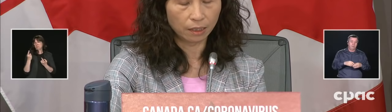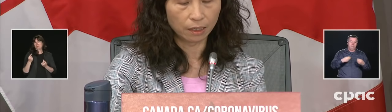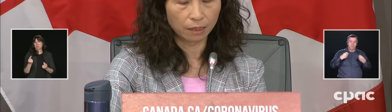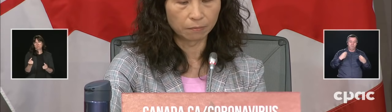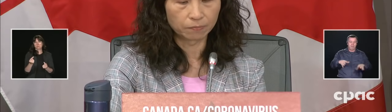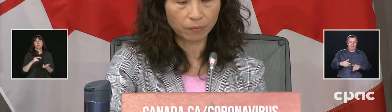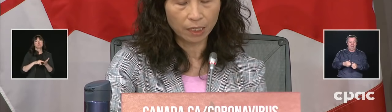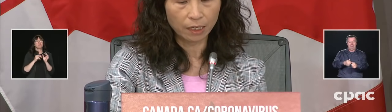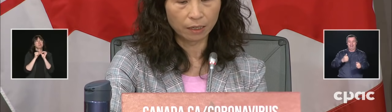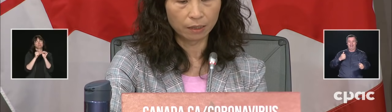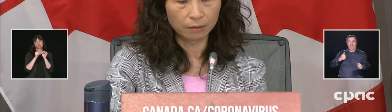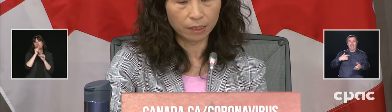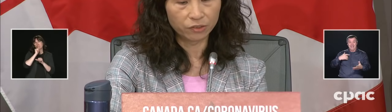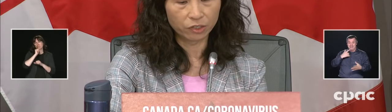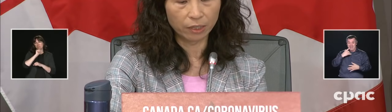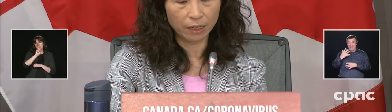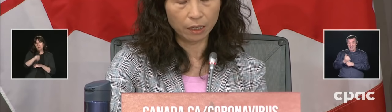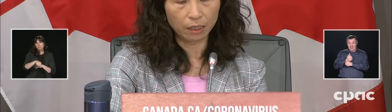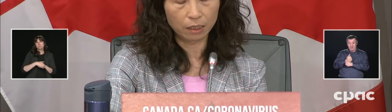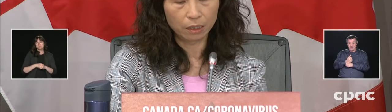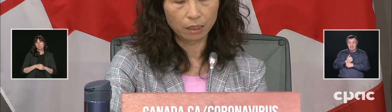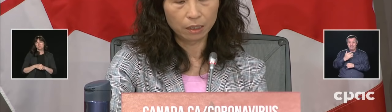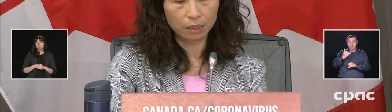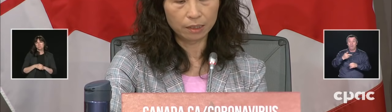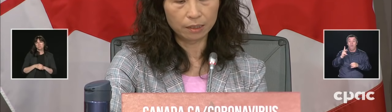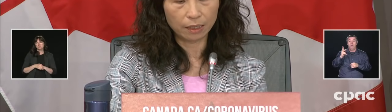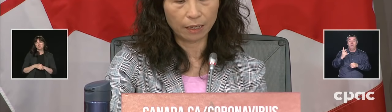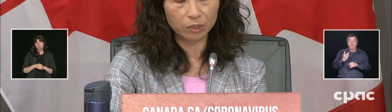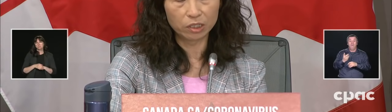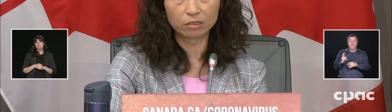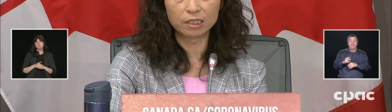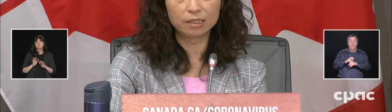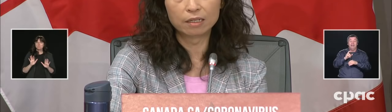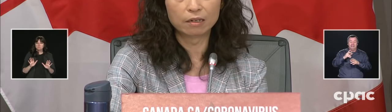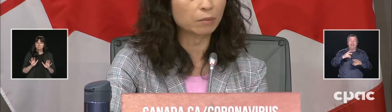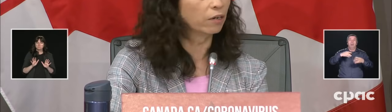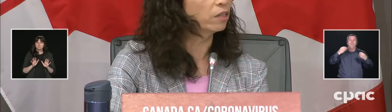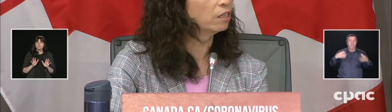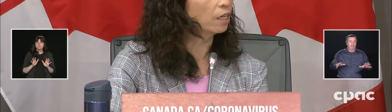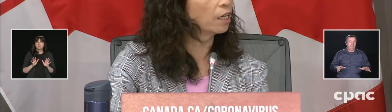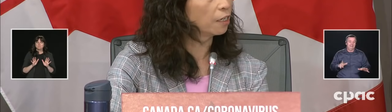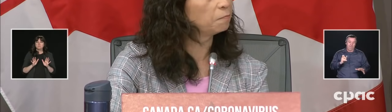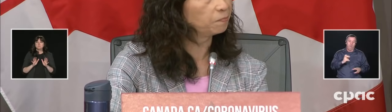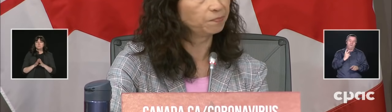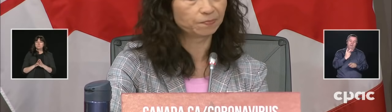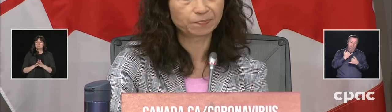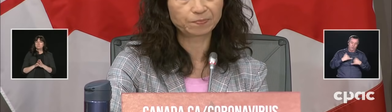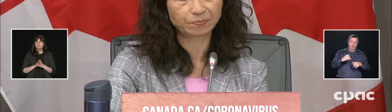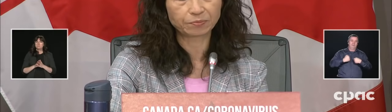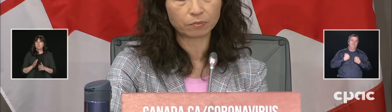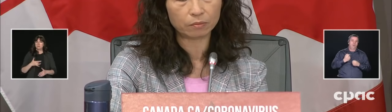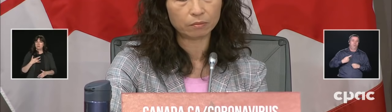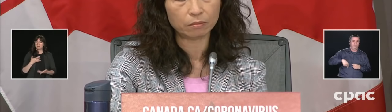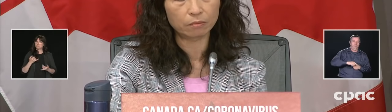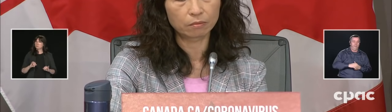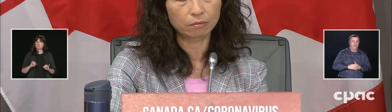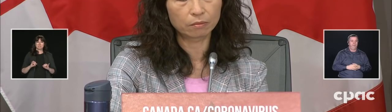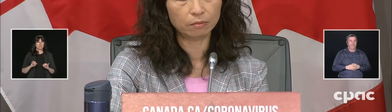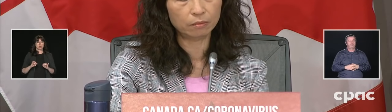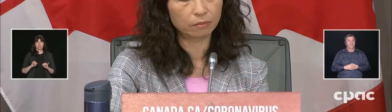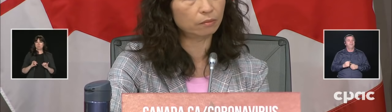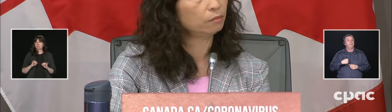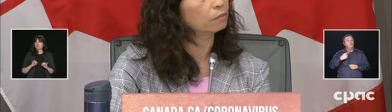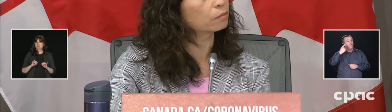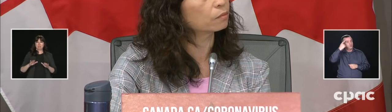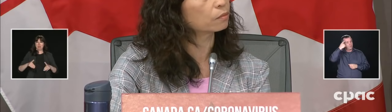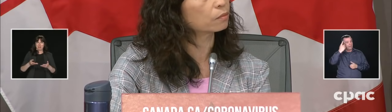it. And so I think this is absolutely still a marathon, I think. And you've talked to